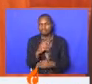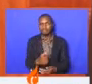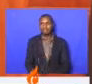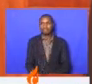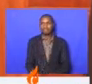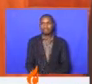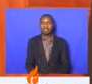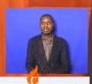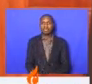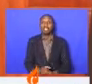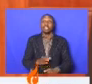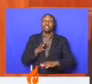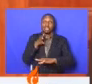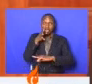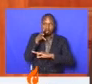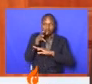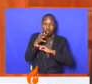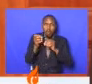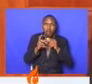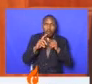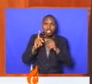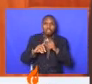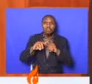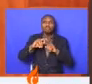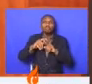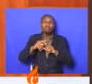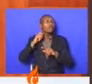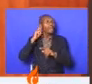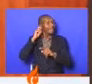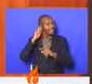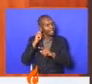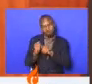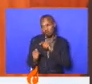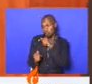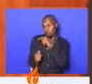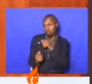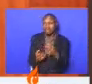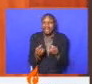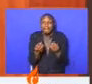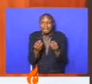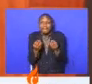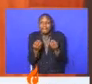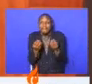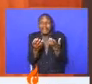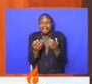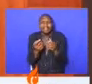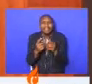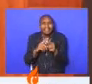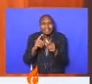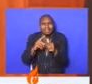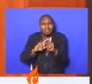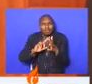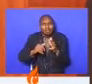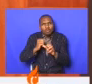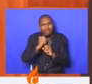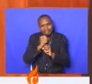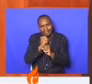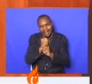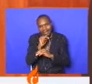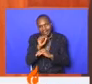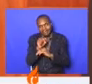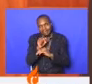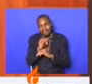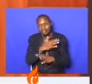look forward to hear from you the many promises you make and